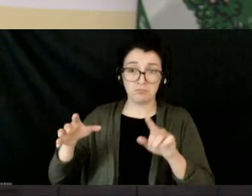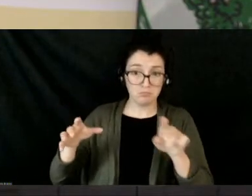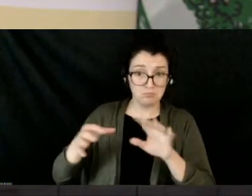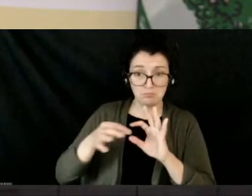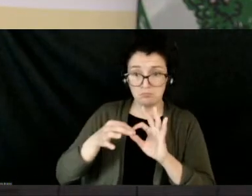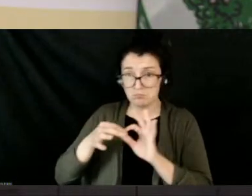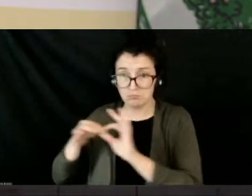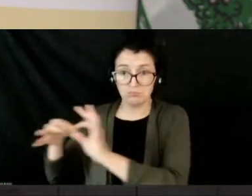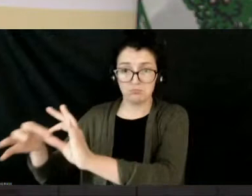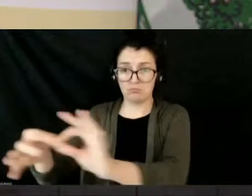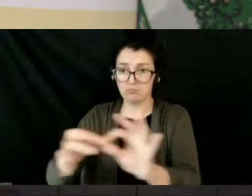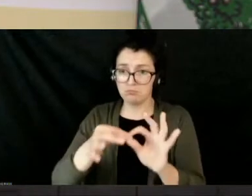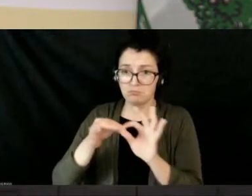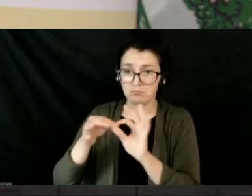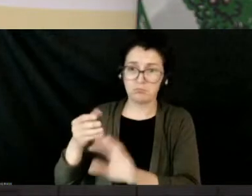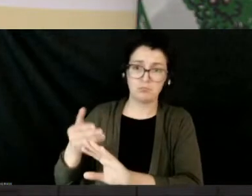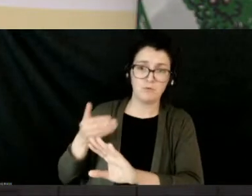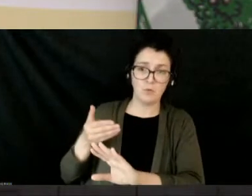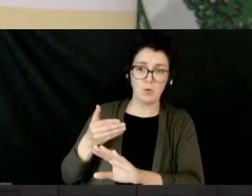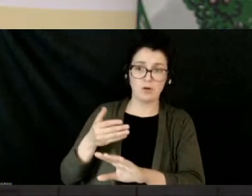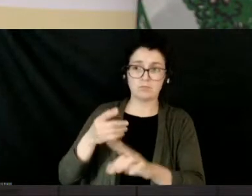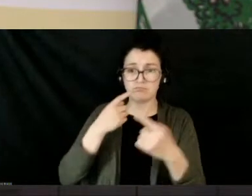today's release.